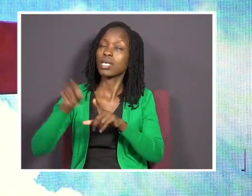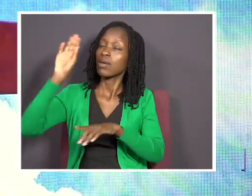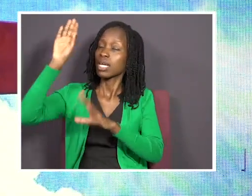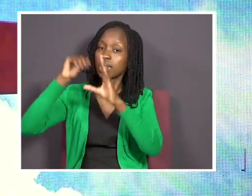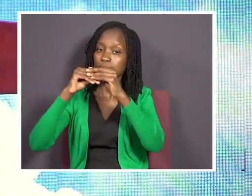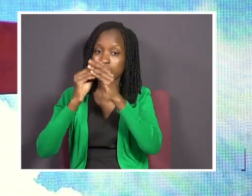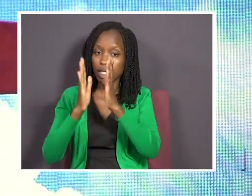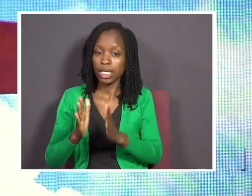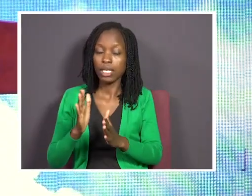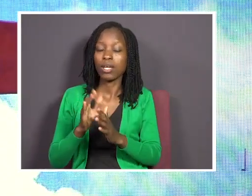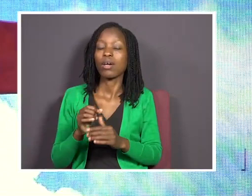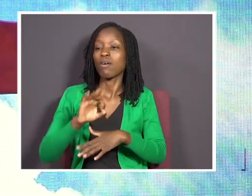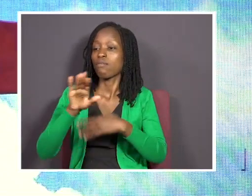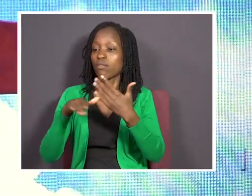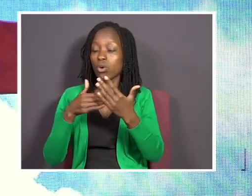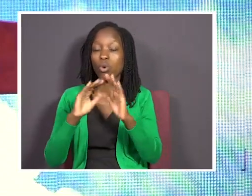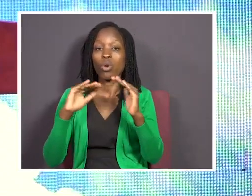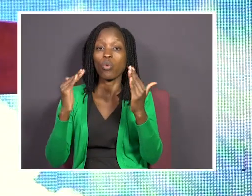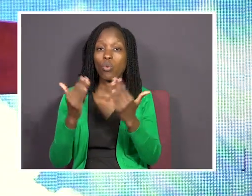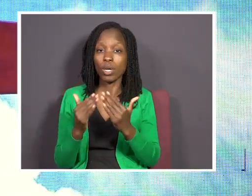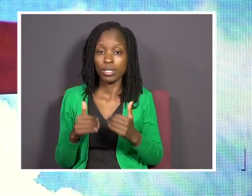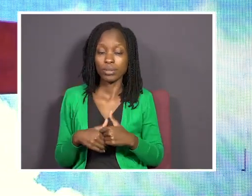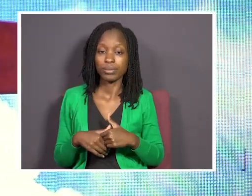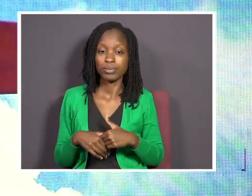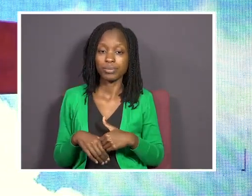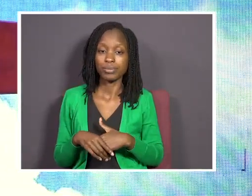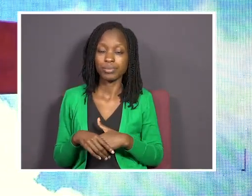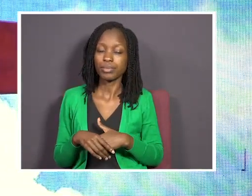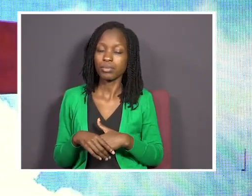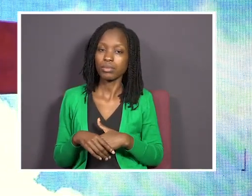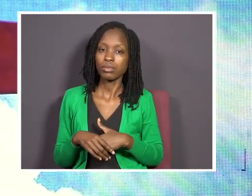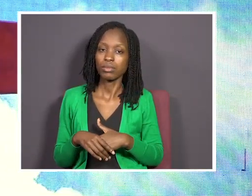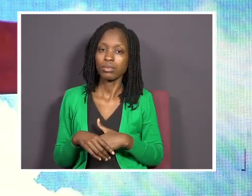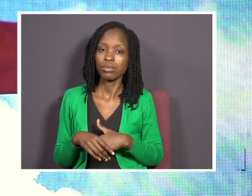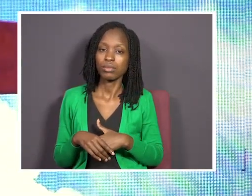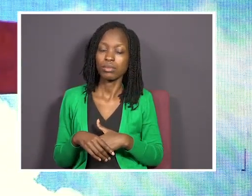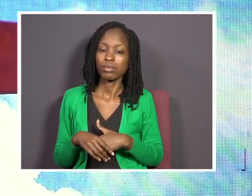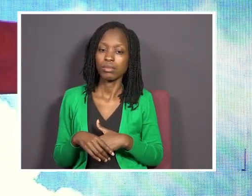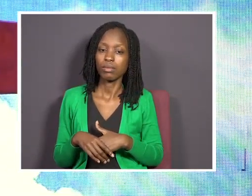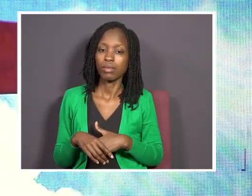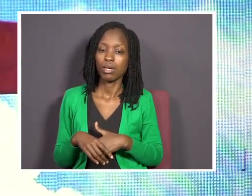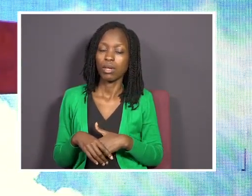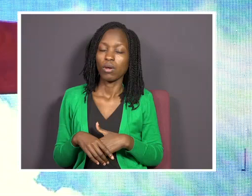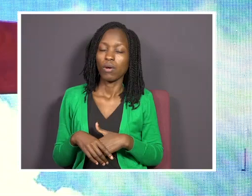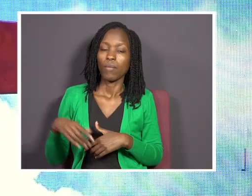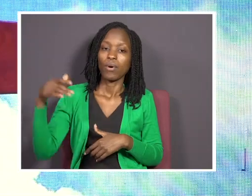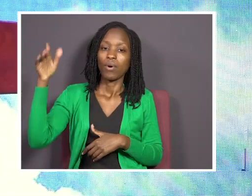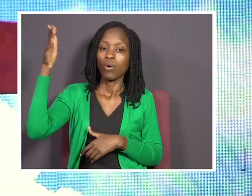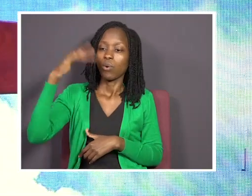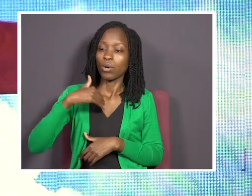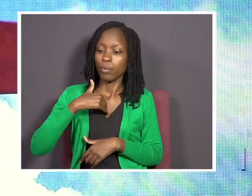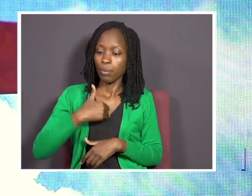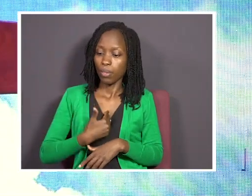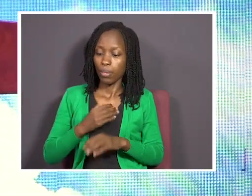is the creator of the ends of the earth. He should have said the galaxies. He will not